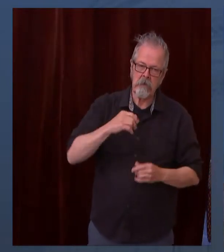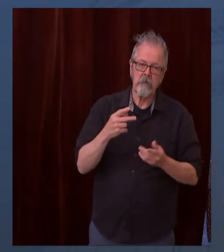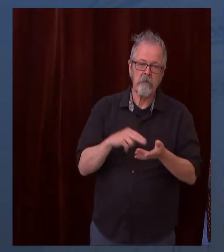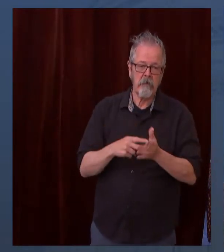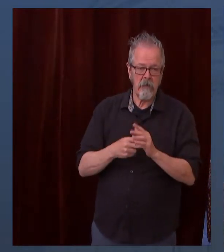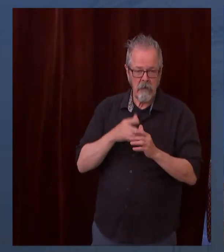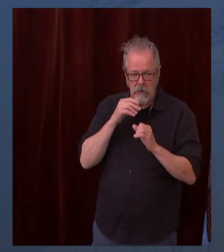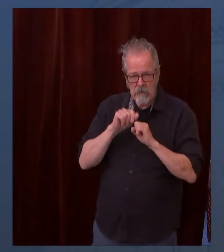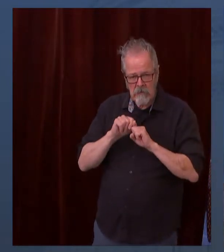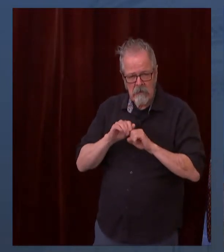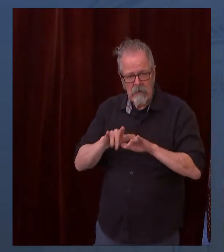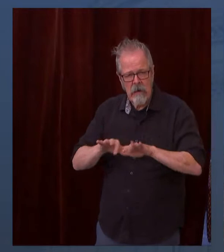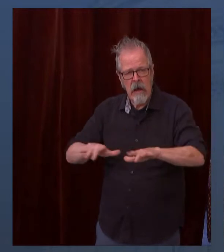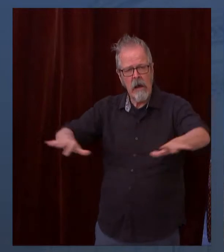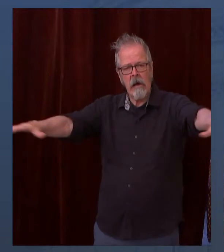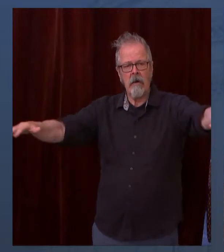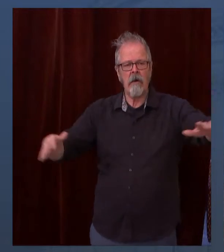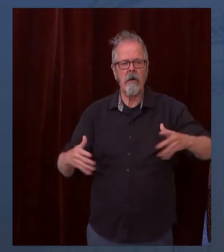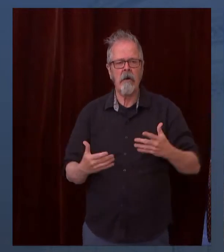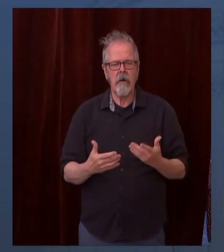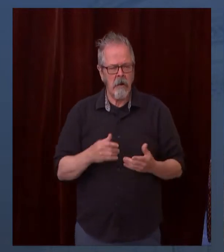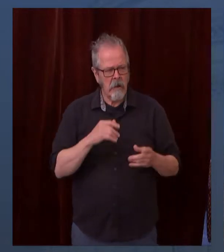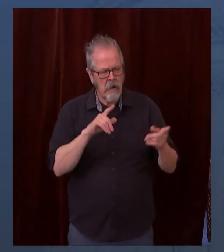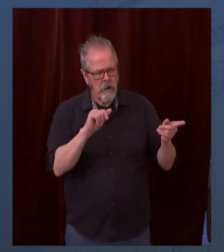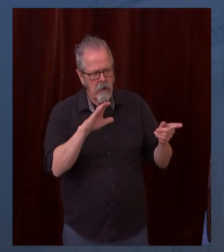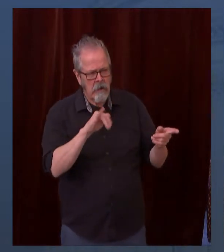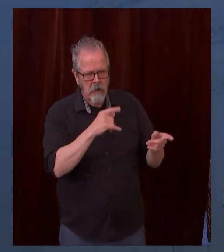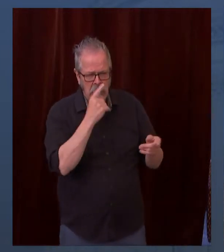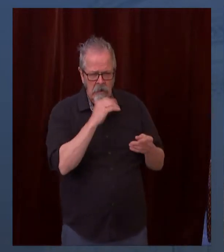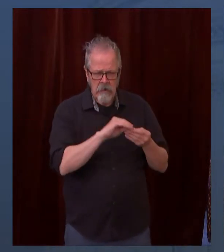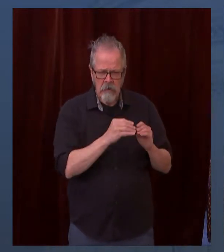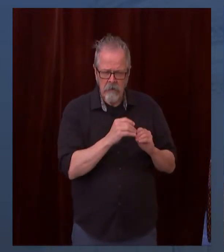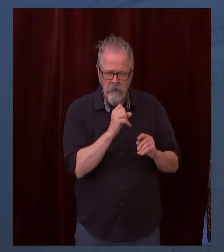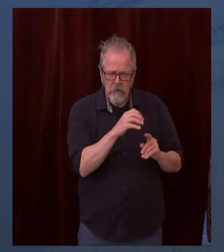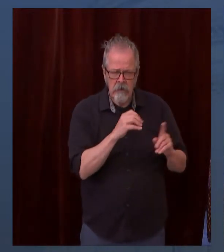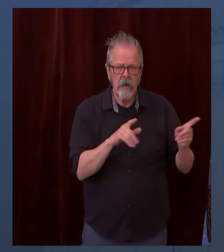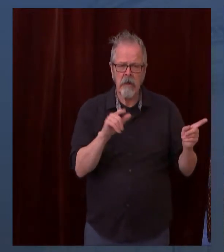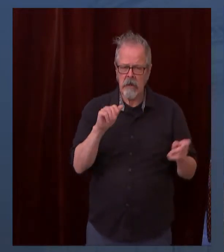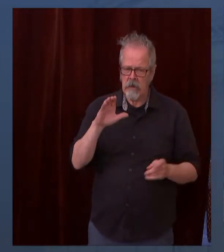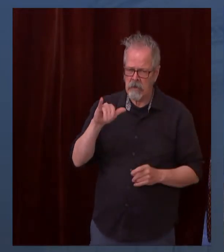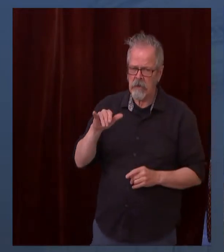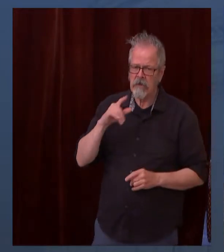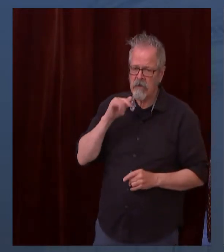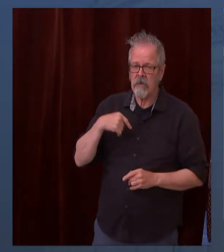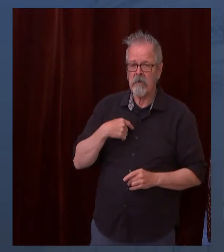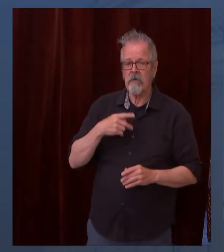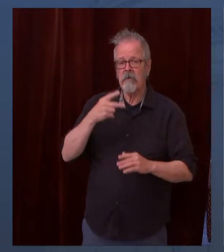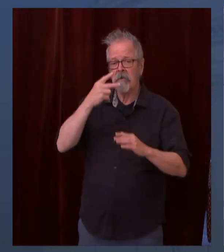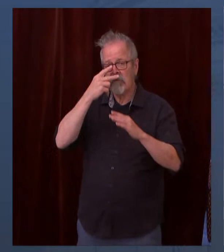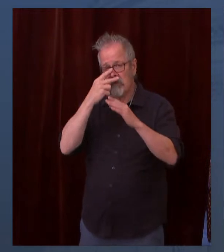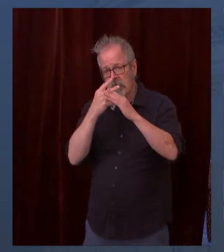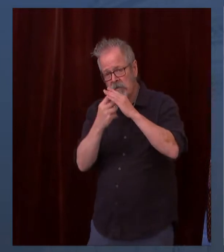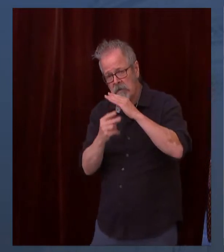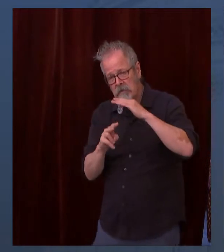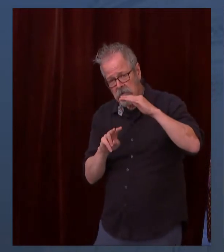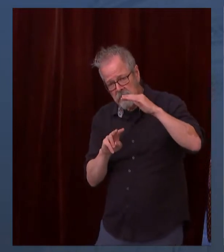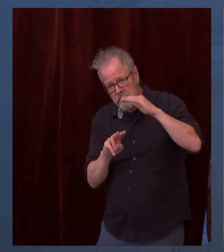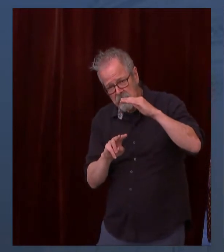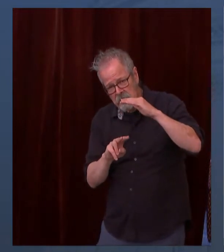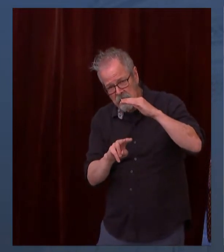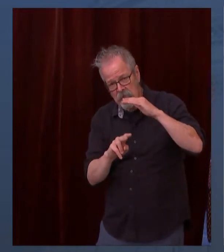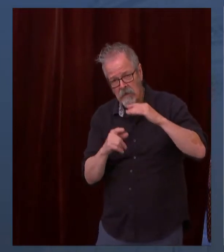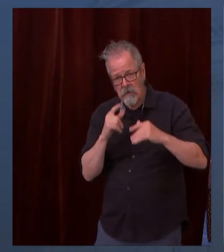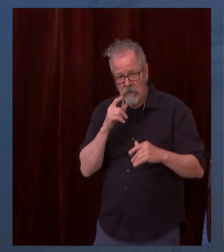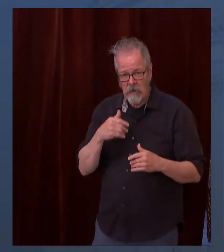On the questions about roadmap, there are, really a dozen or so counties that are